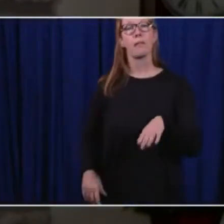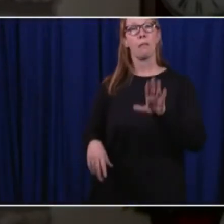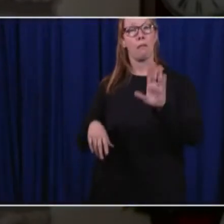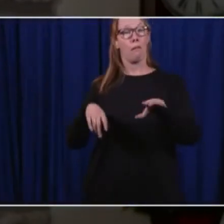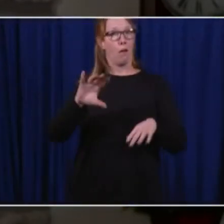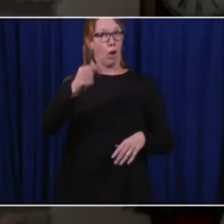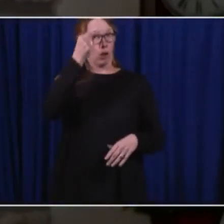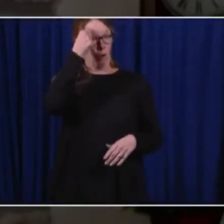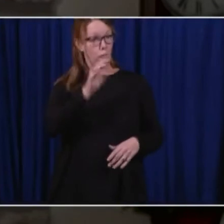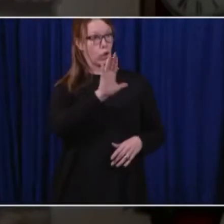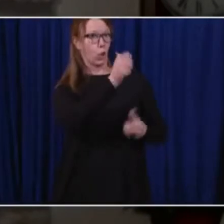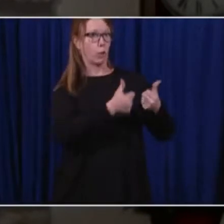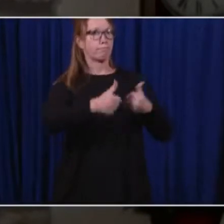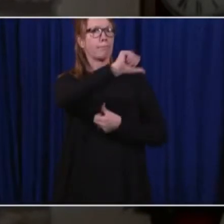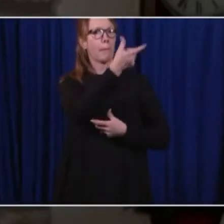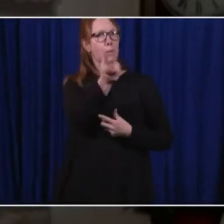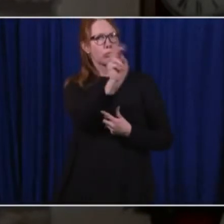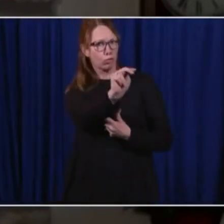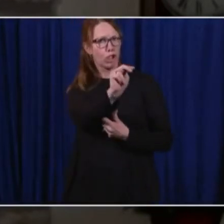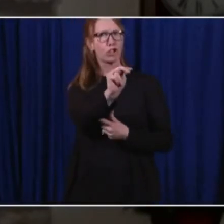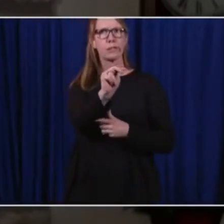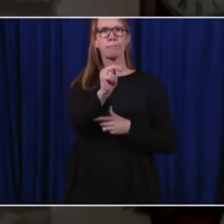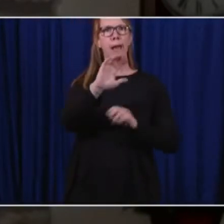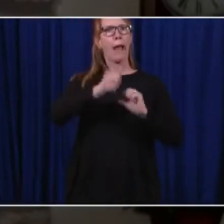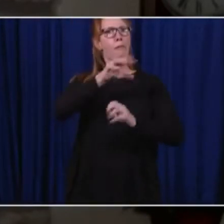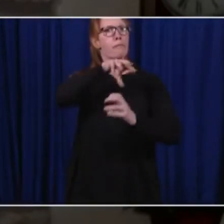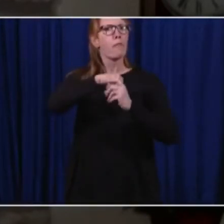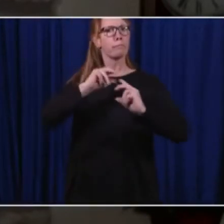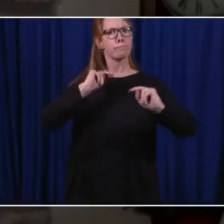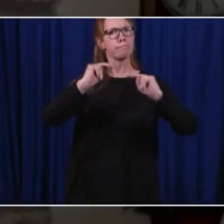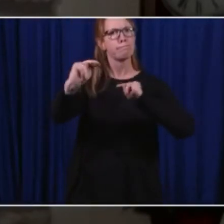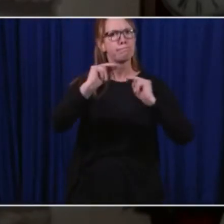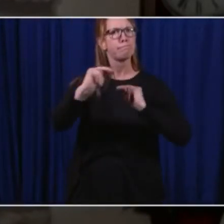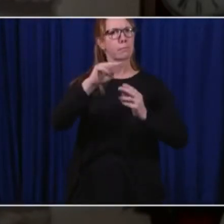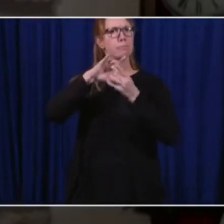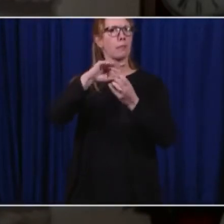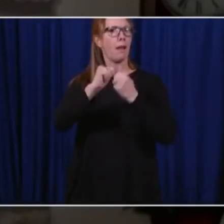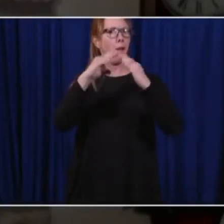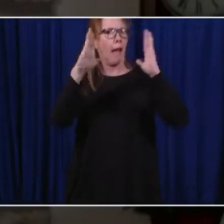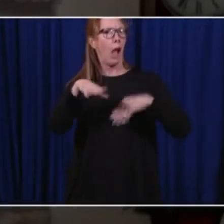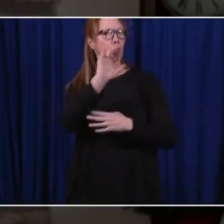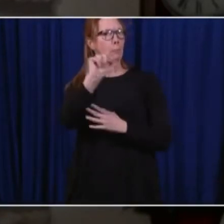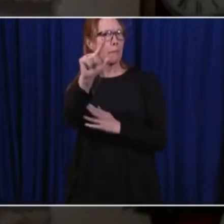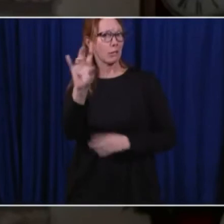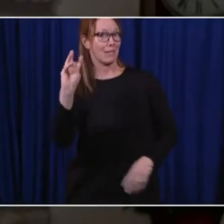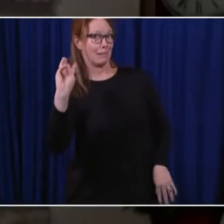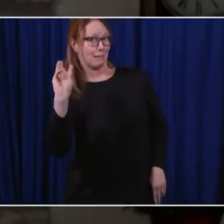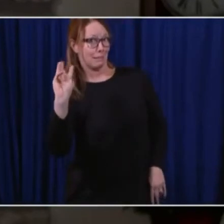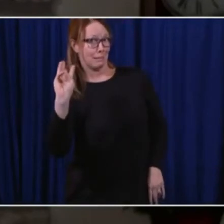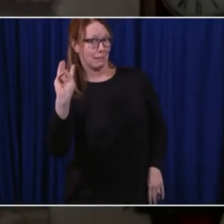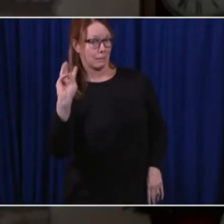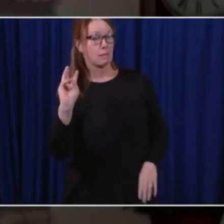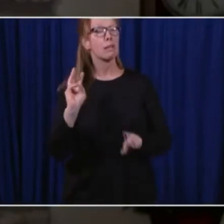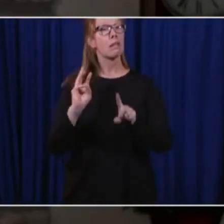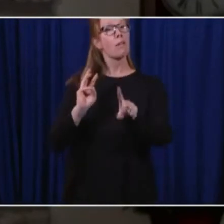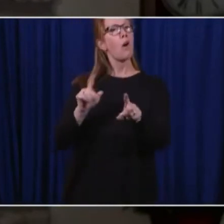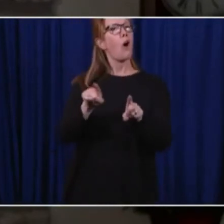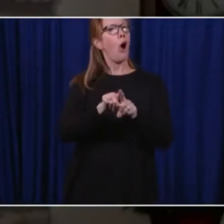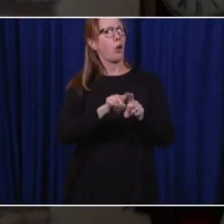administration played in the negotiations around what to do with House Bill 6? And do you have a position